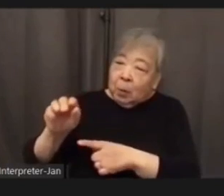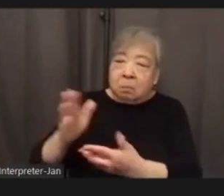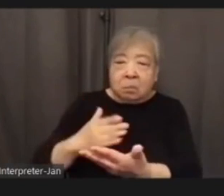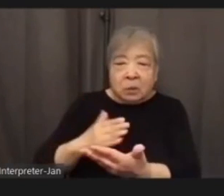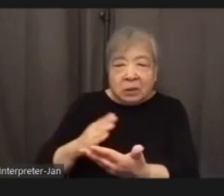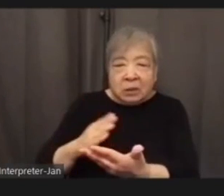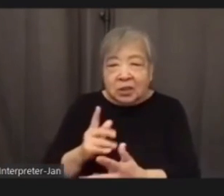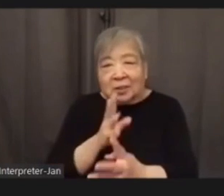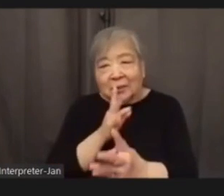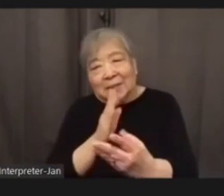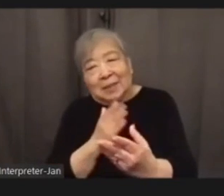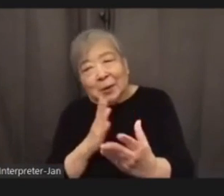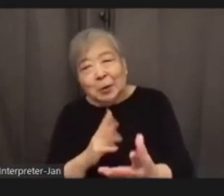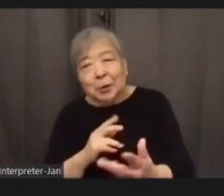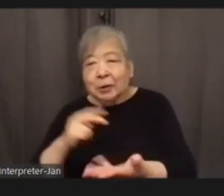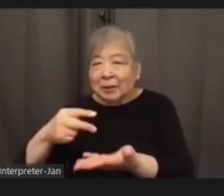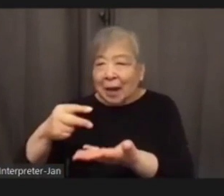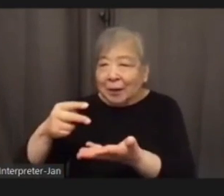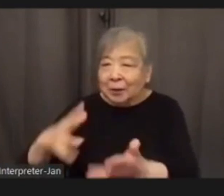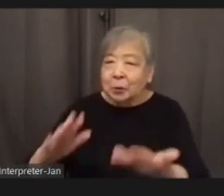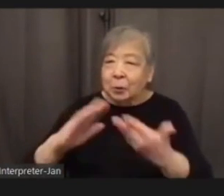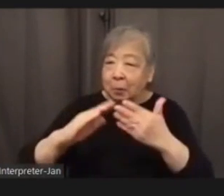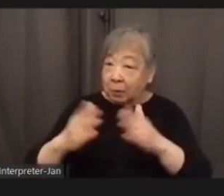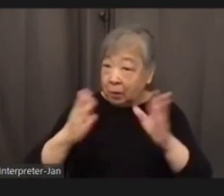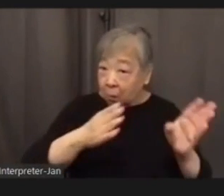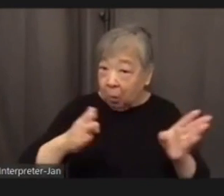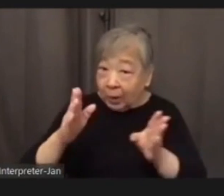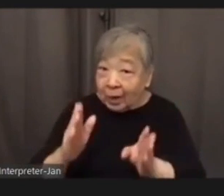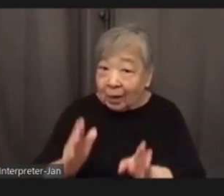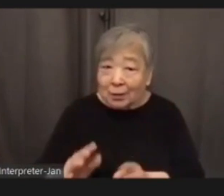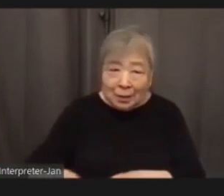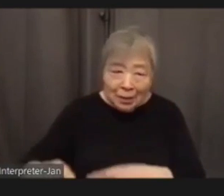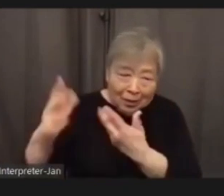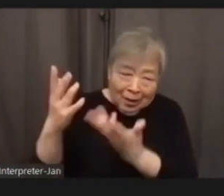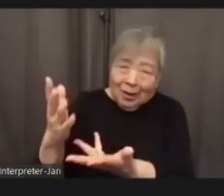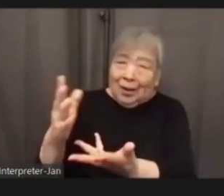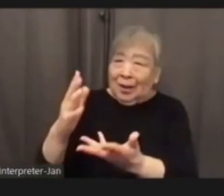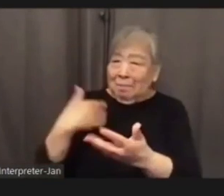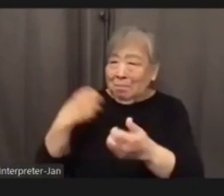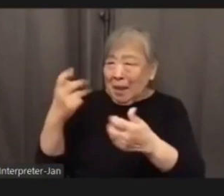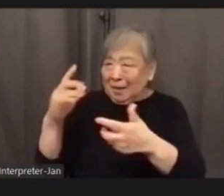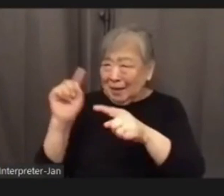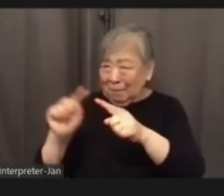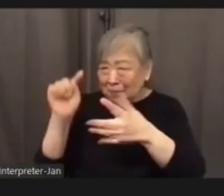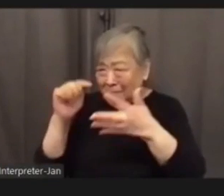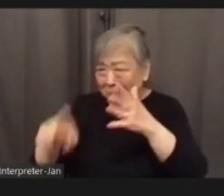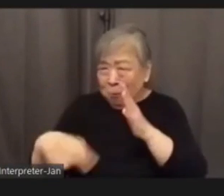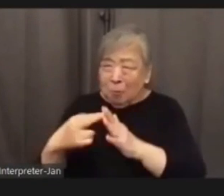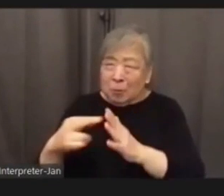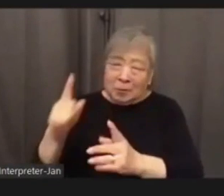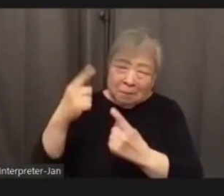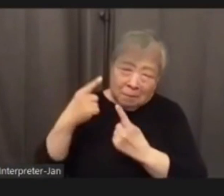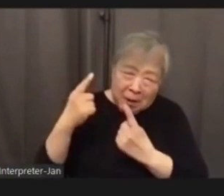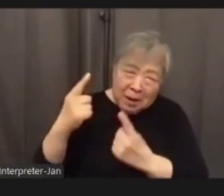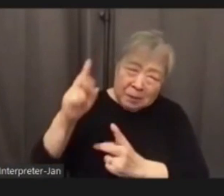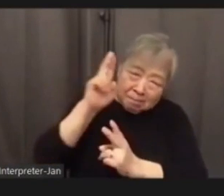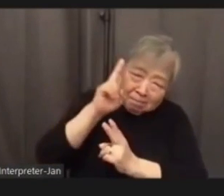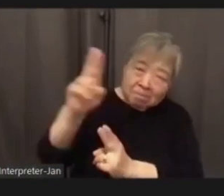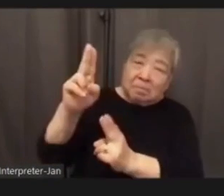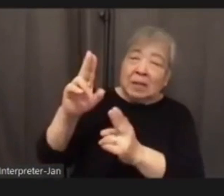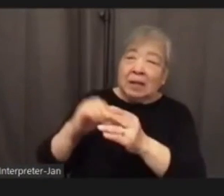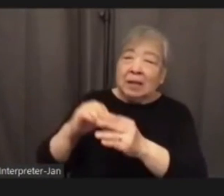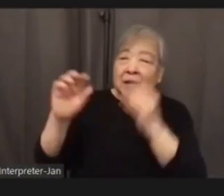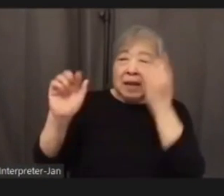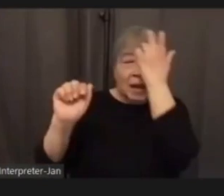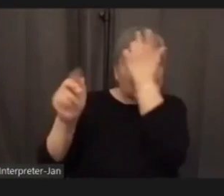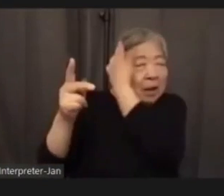singer, and dancer, and community organizer. Nobuko, you are so many different things. She is a legend in Asian